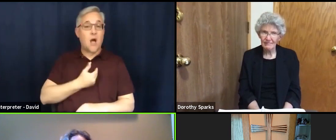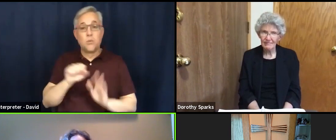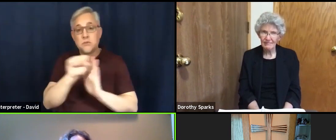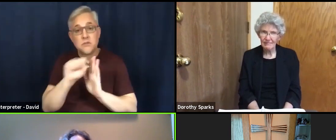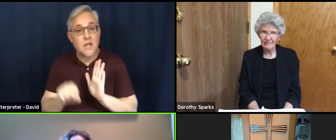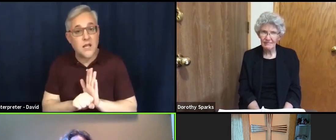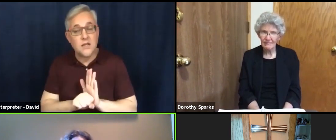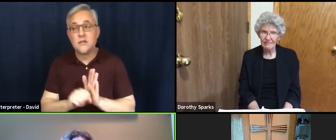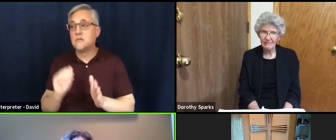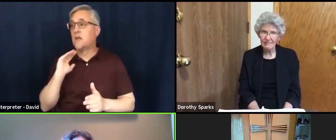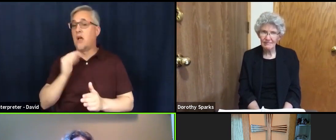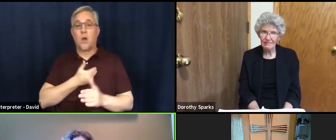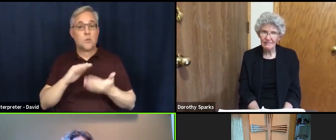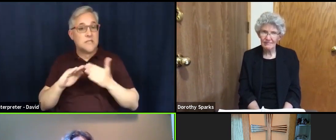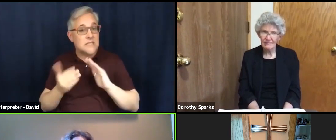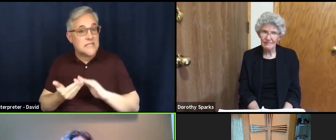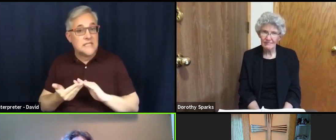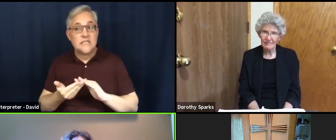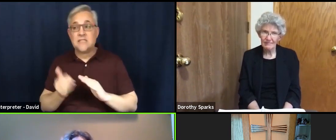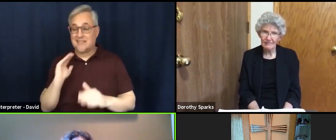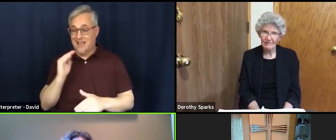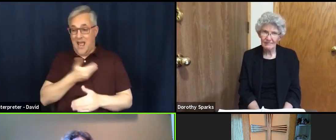and history of our neighborhoods.